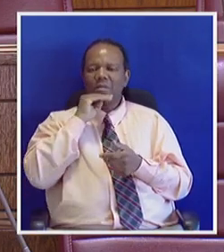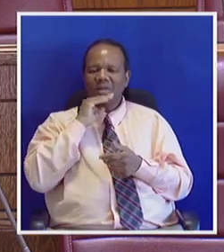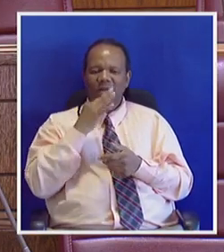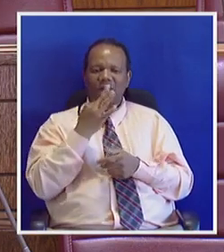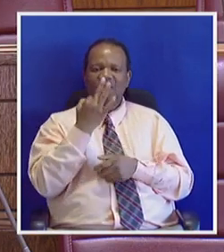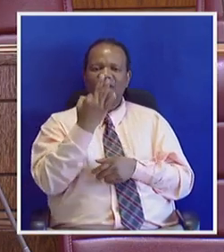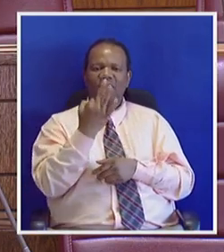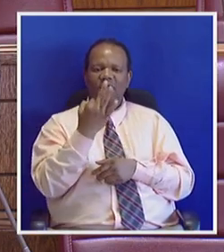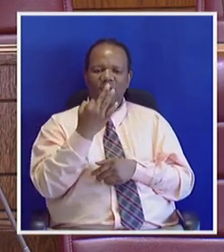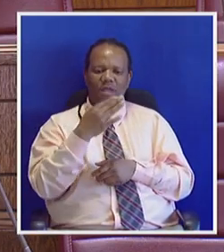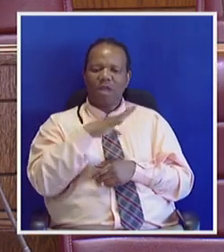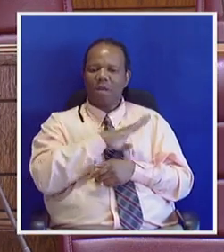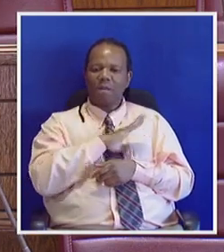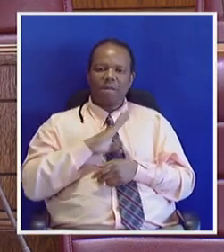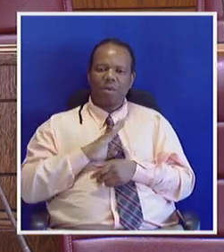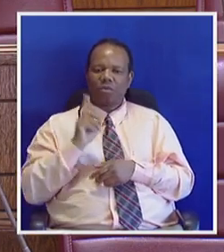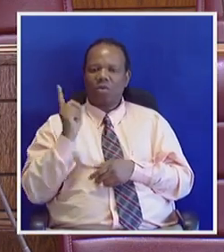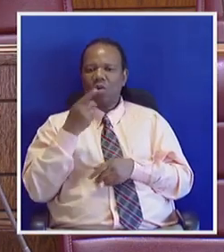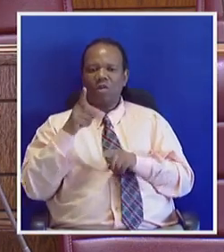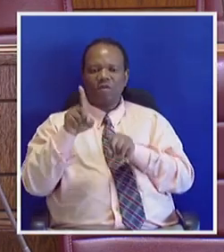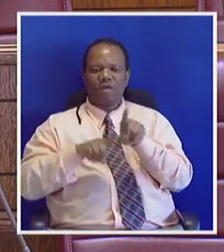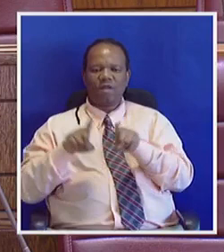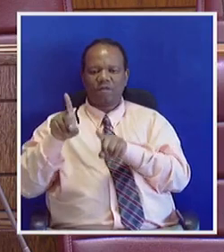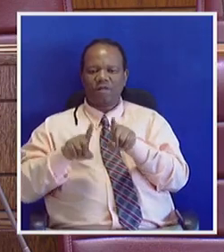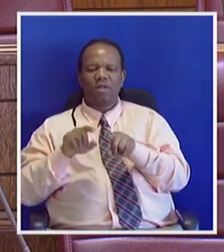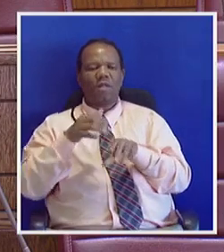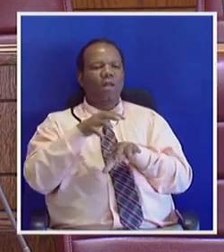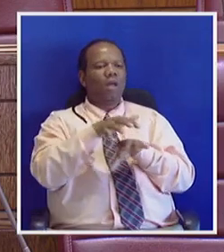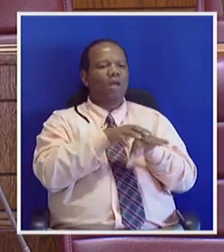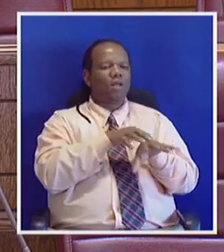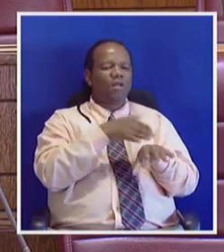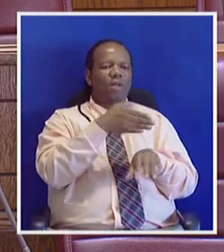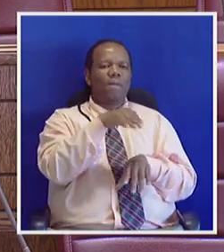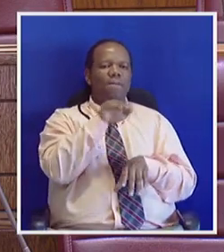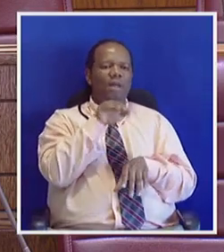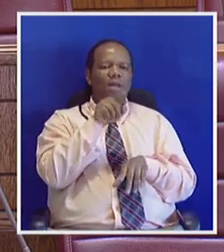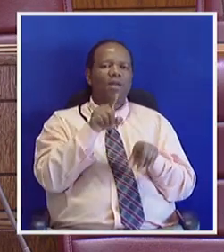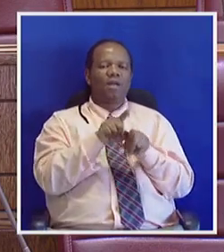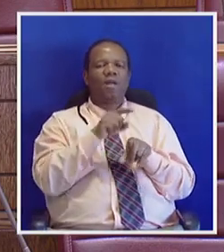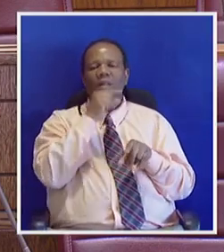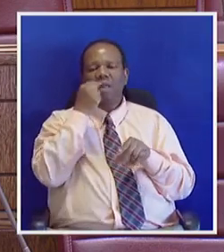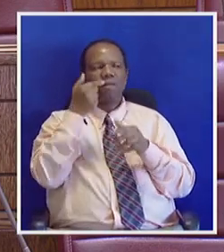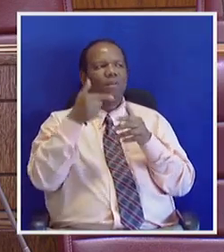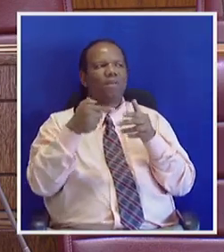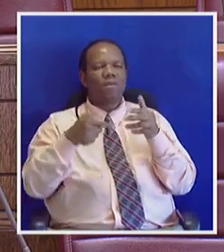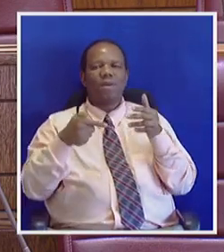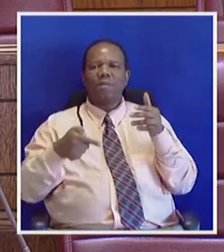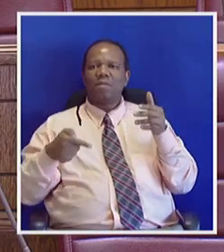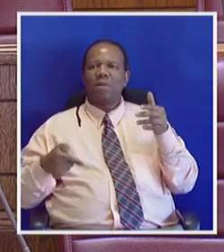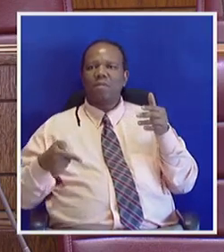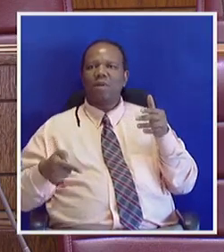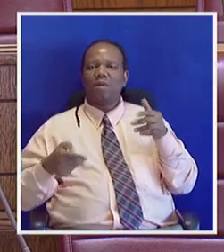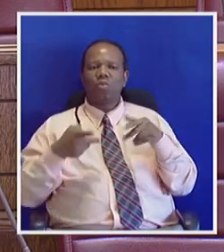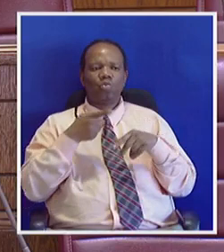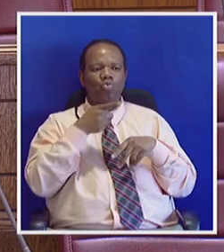failing entities. There are many more, like the agricultural bank, and you get, don't do that, and you agreed with